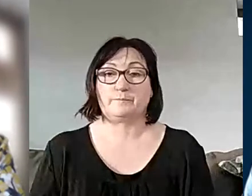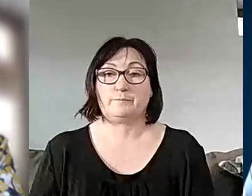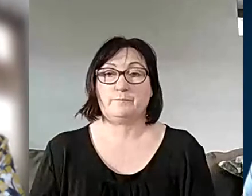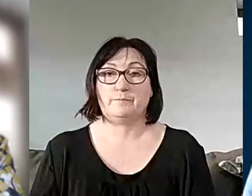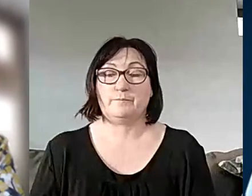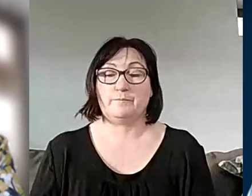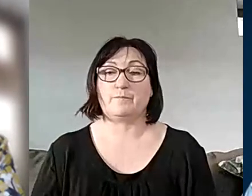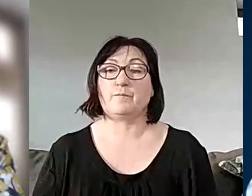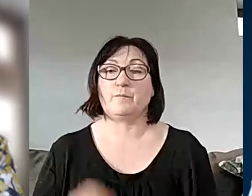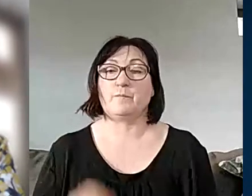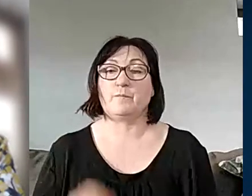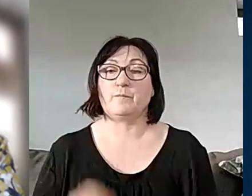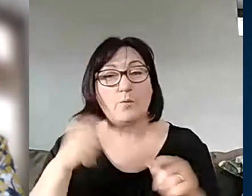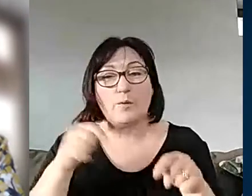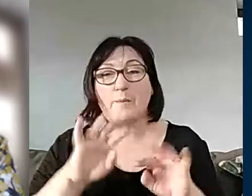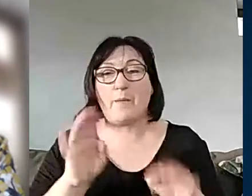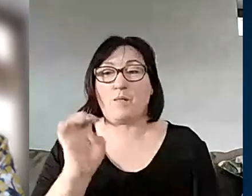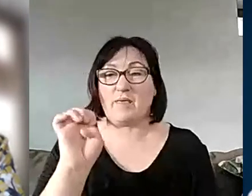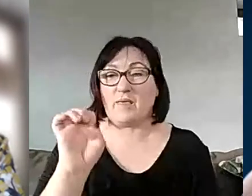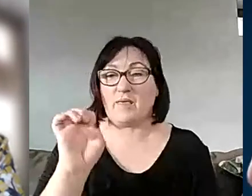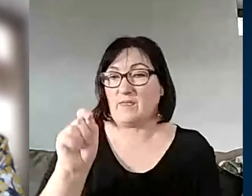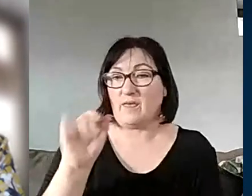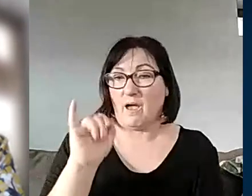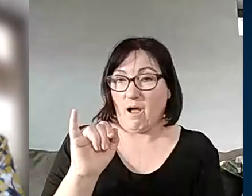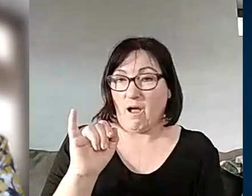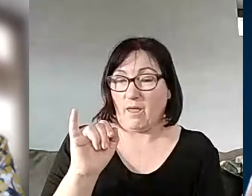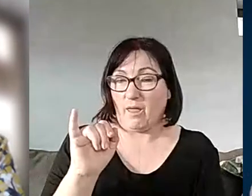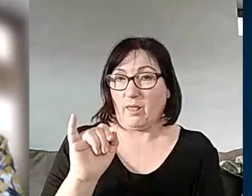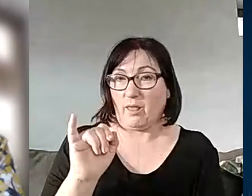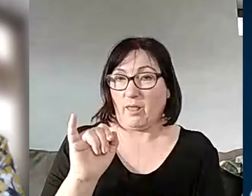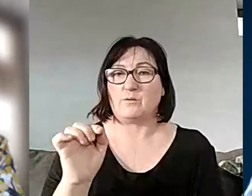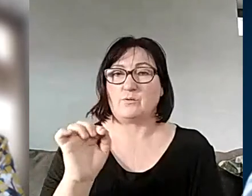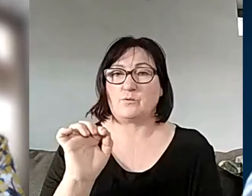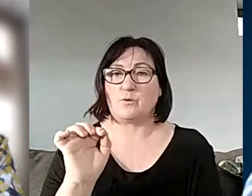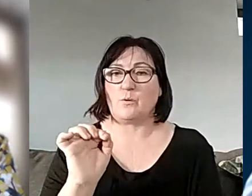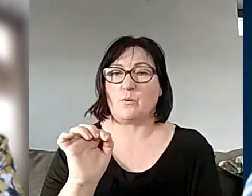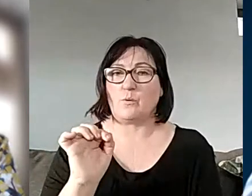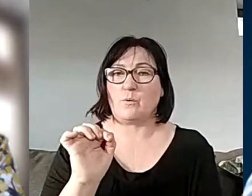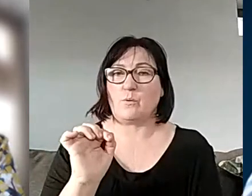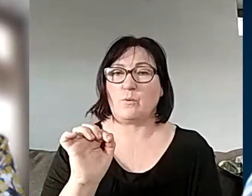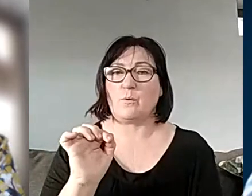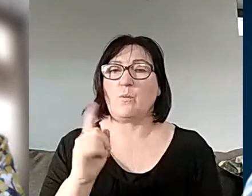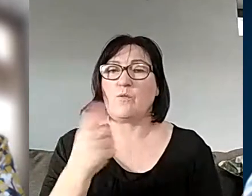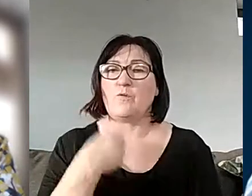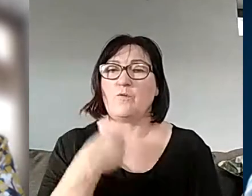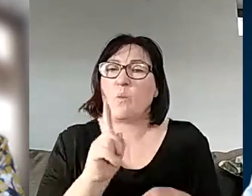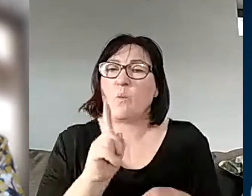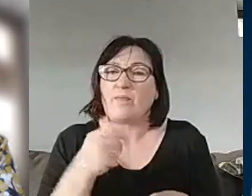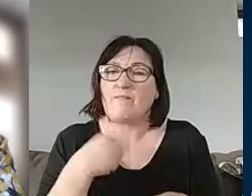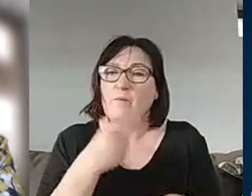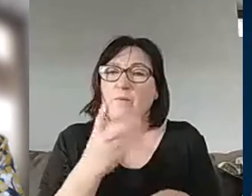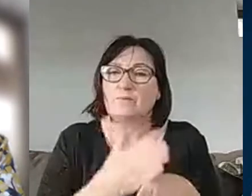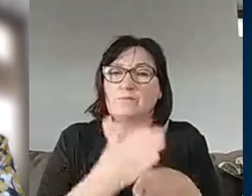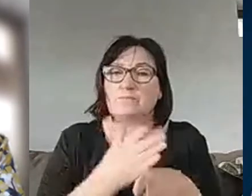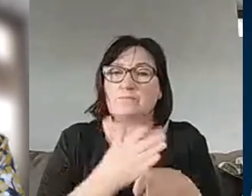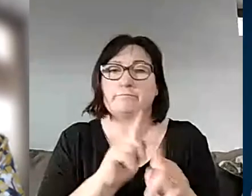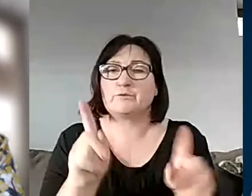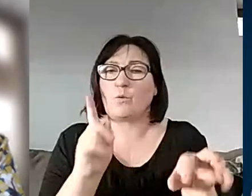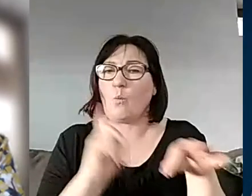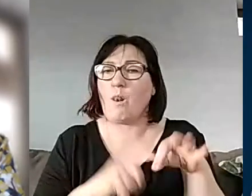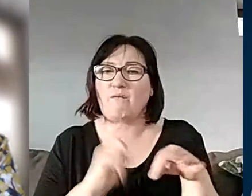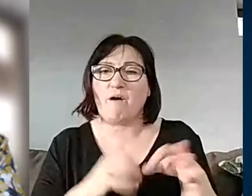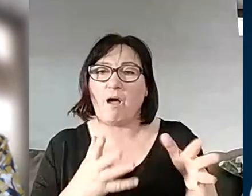ETI. And Yamkela, the question I have for you is, what if one of my employees happens to not qualify and I have